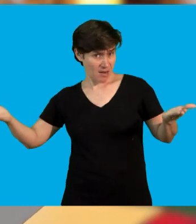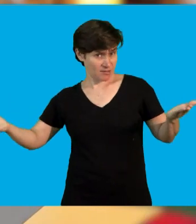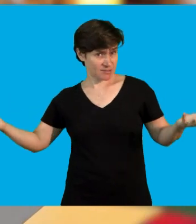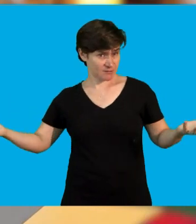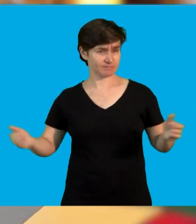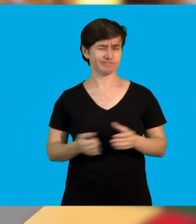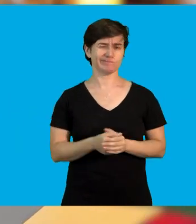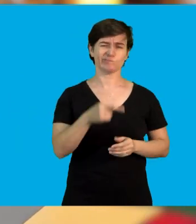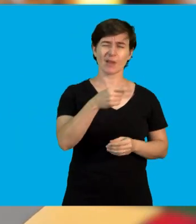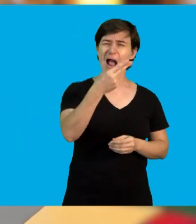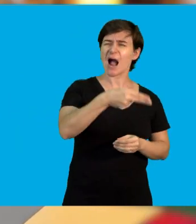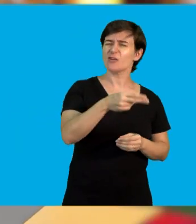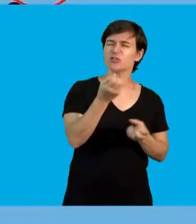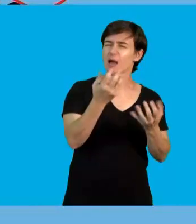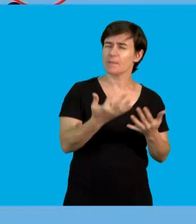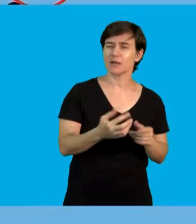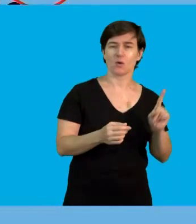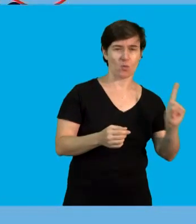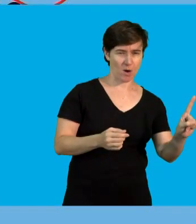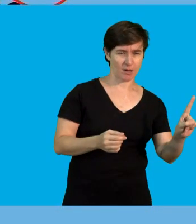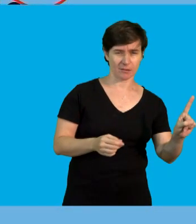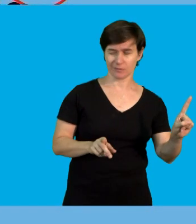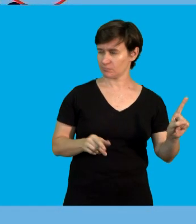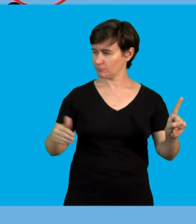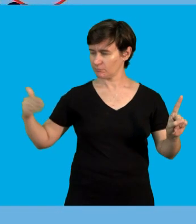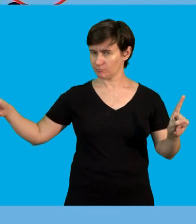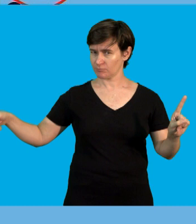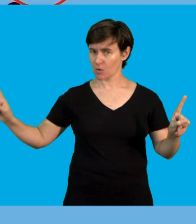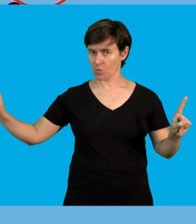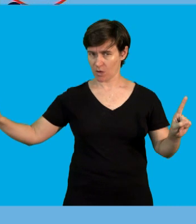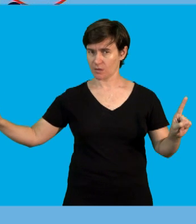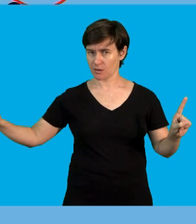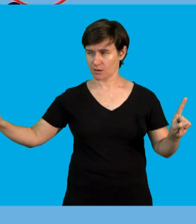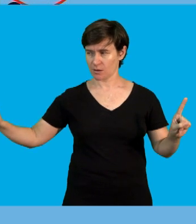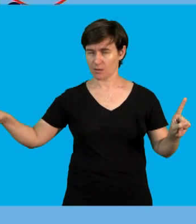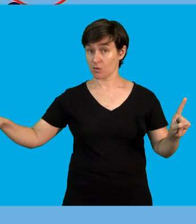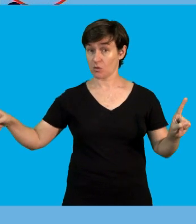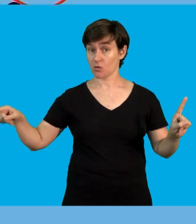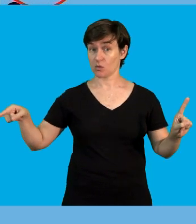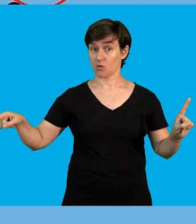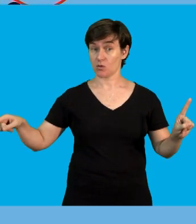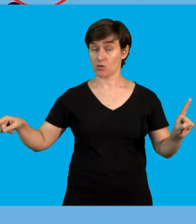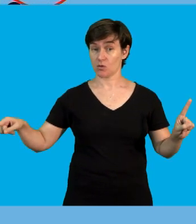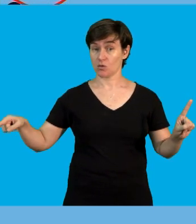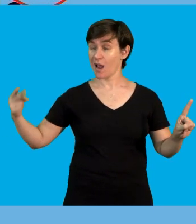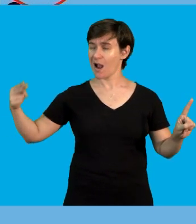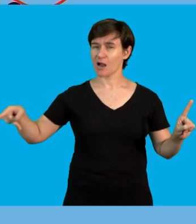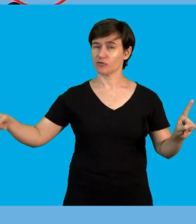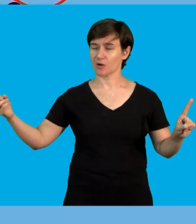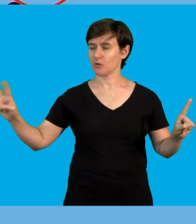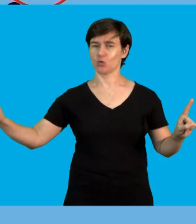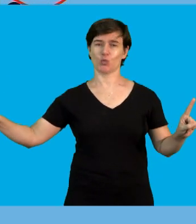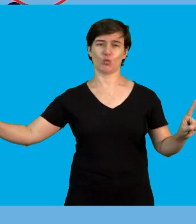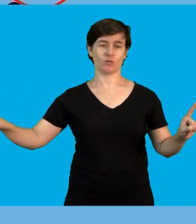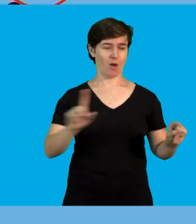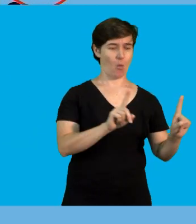the right-hand side. Start counting. Hydrogens, 1, 1. So there's 2 hydrogens on the left-hand side. On the right-hand side, that 2 goes